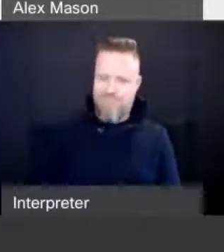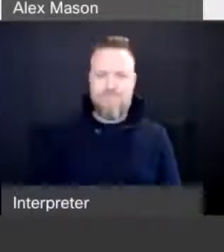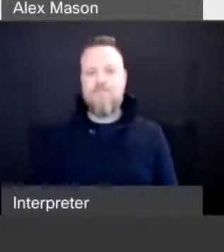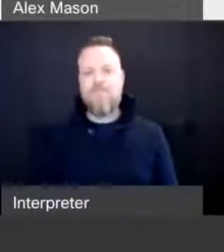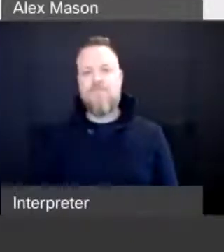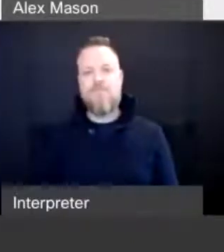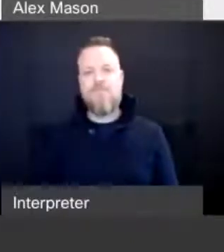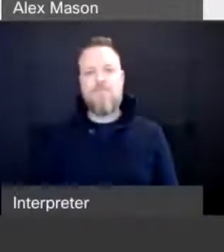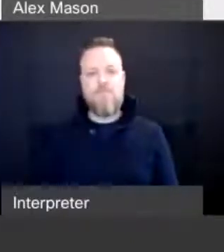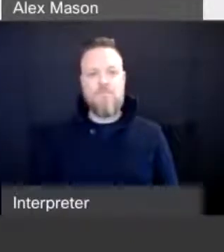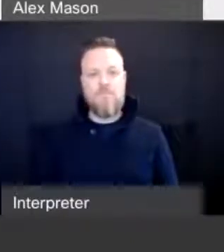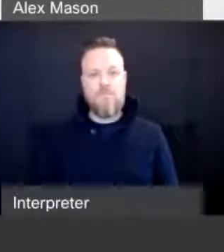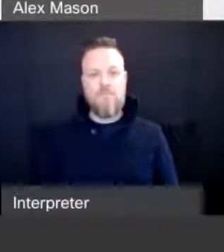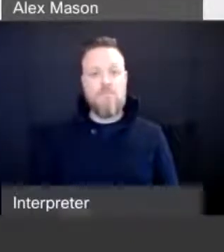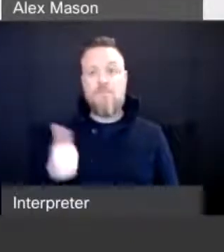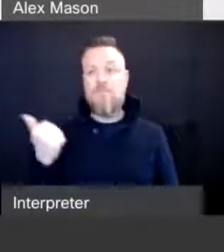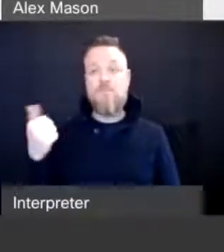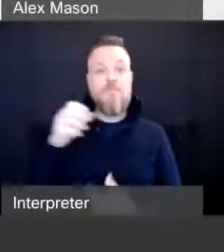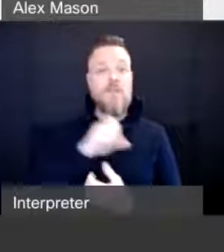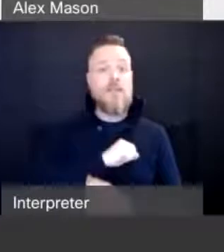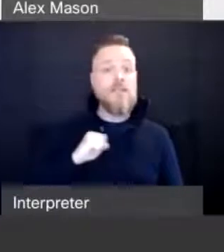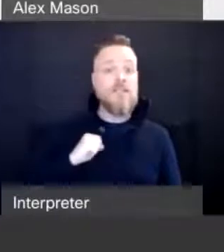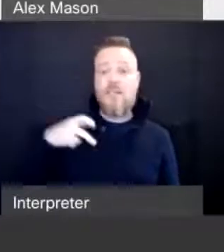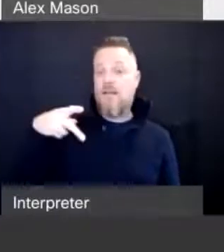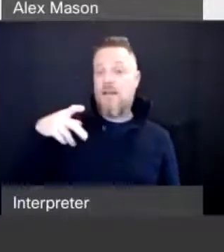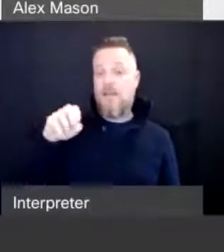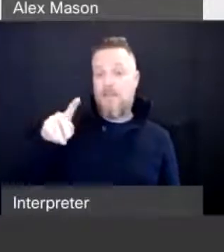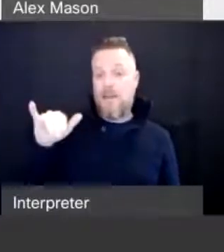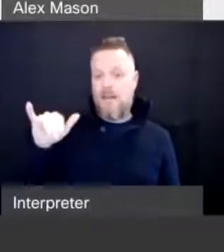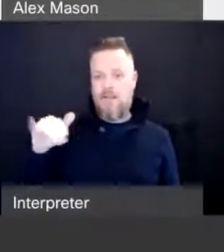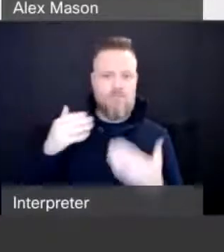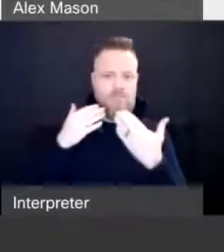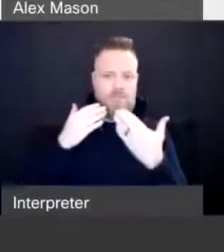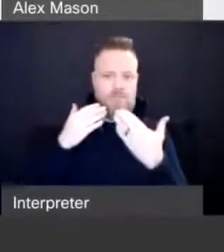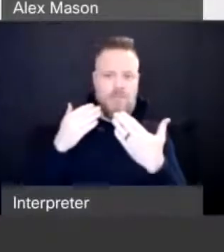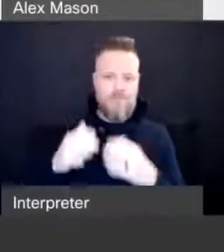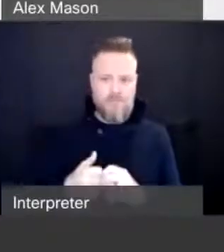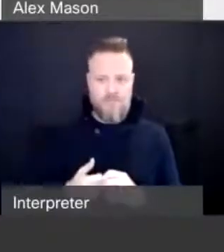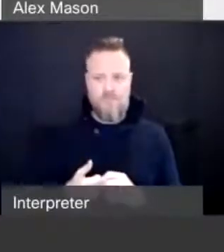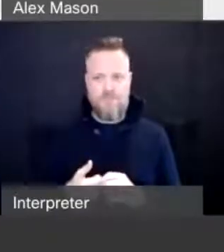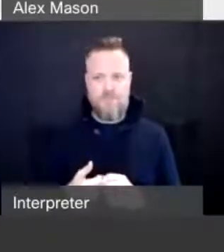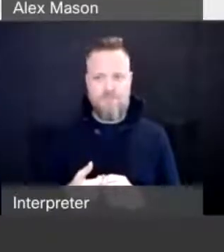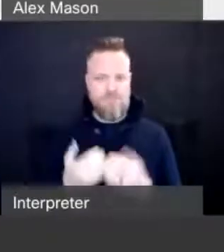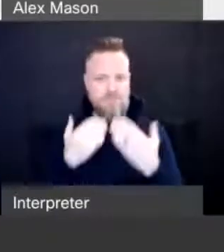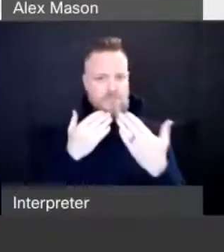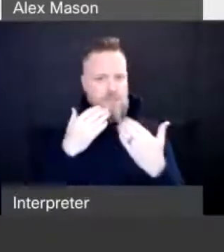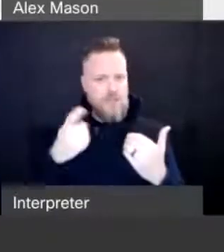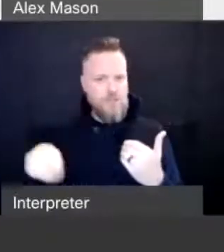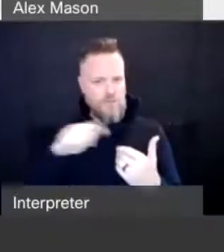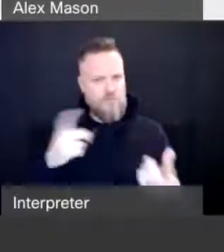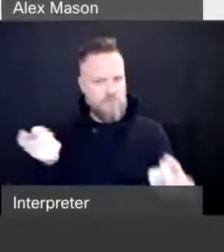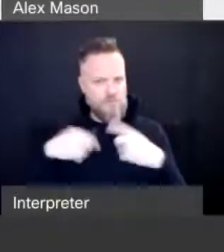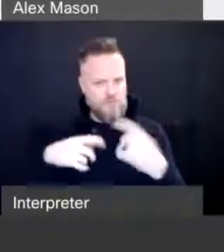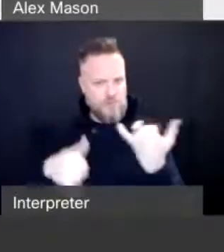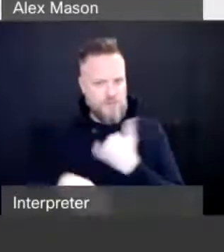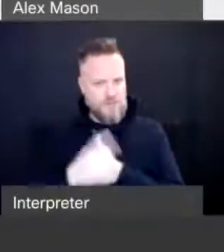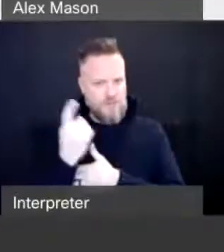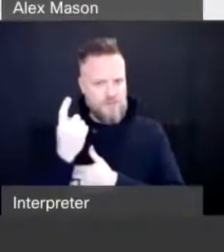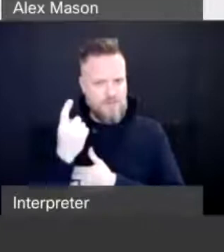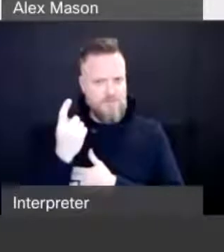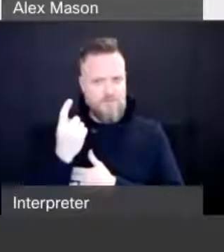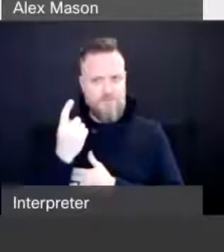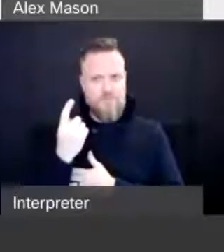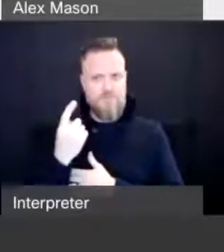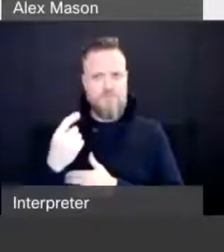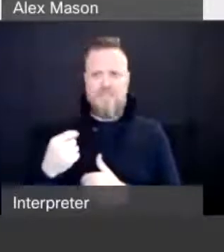Any other questions? Senator Petty. Thank you, Madam Chair. And thanks so much for being here. I kind